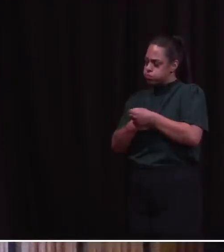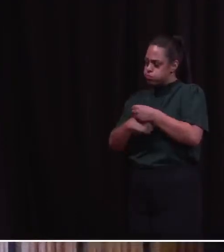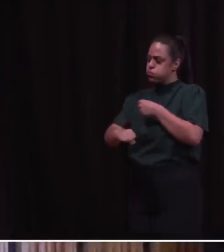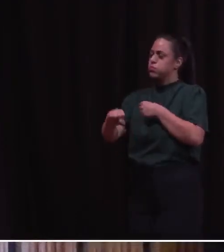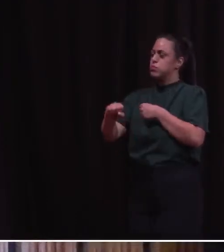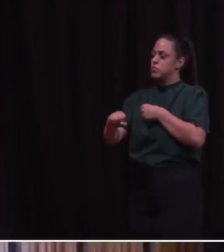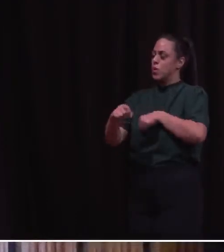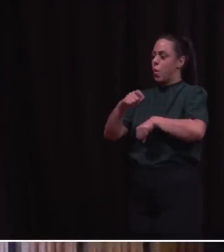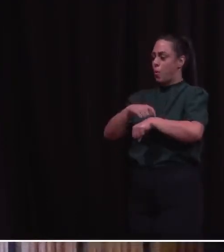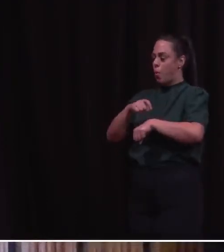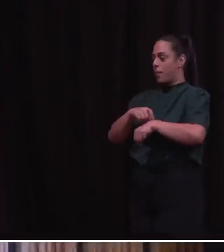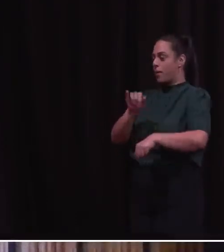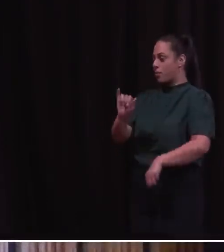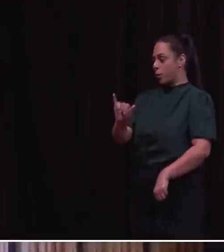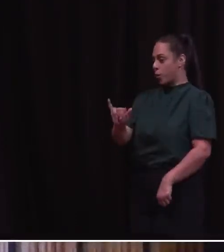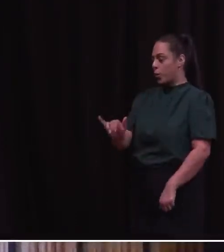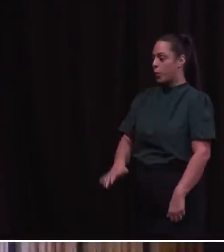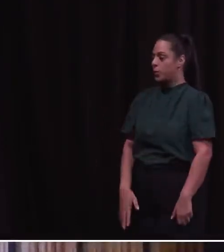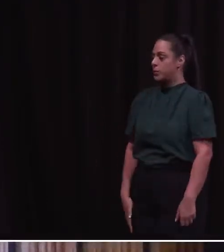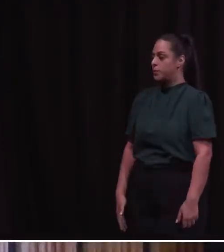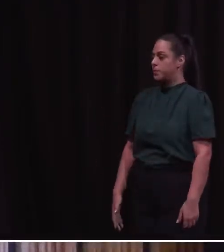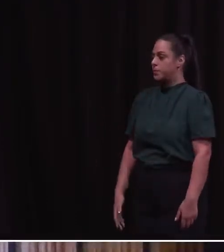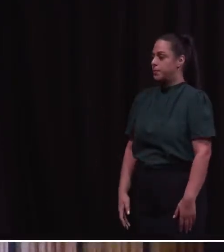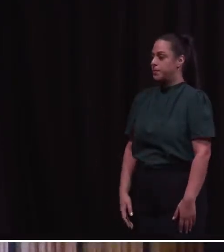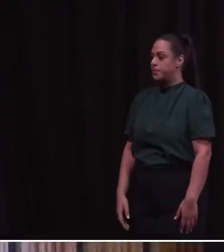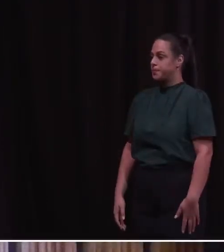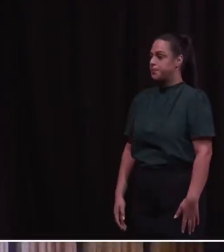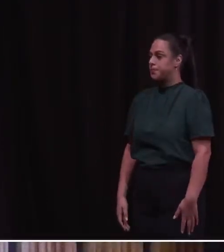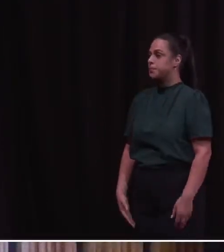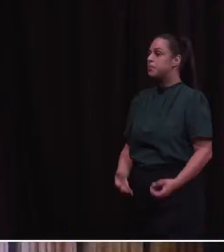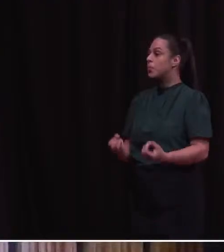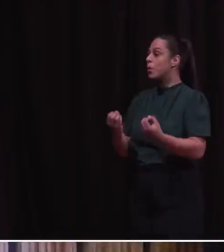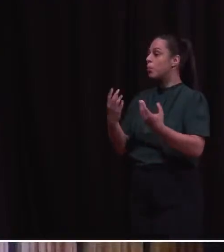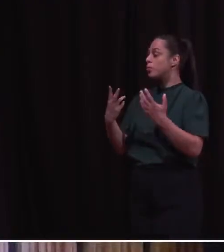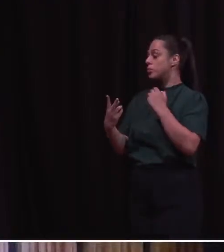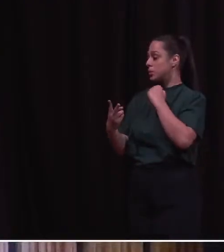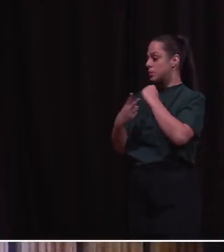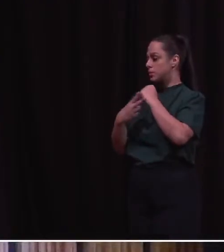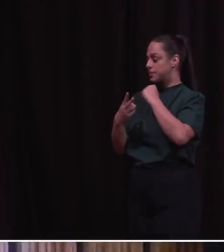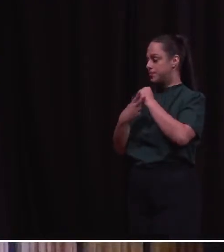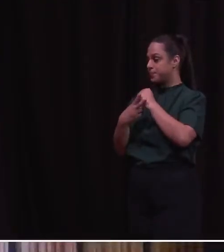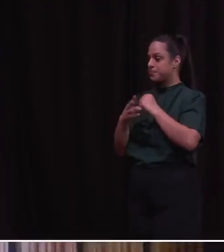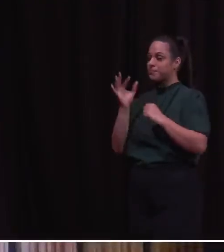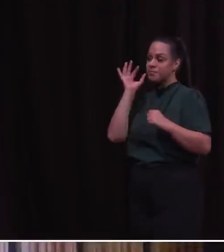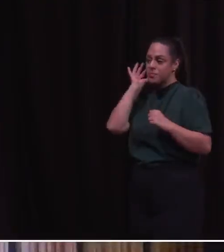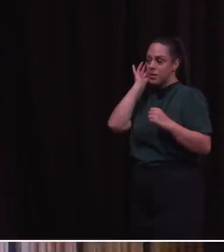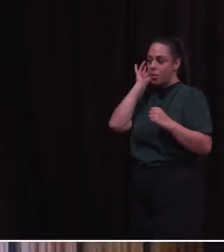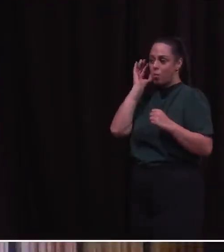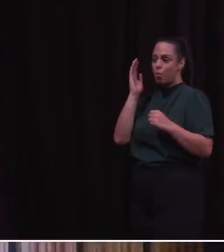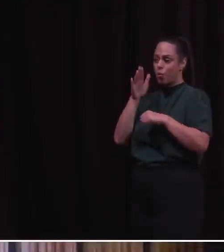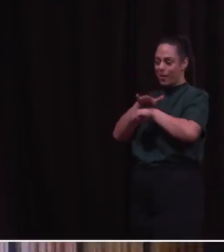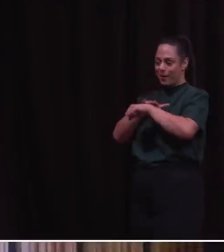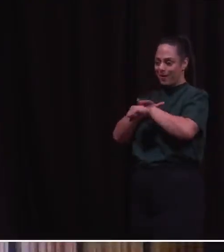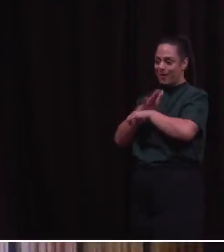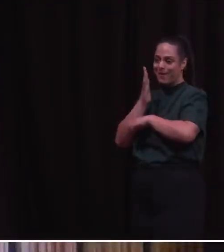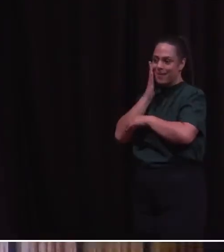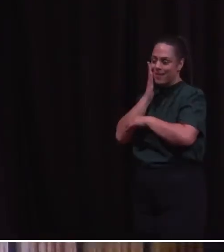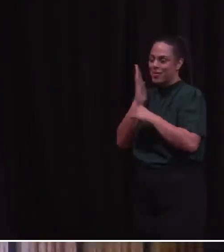women are deprived of pain medication just because this